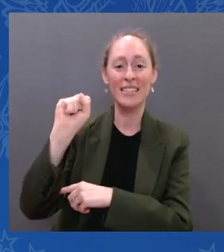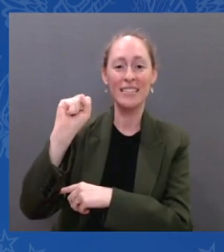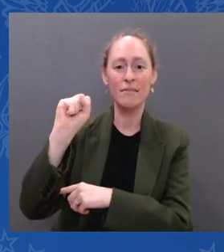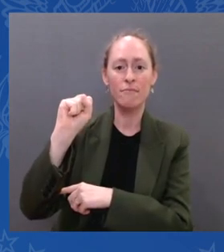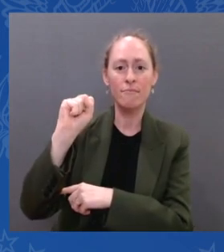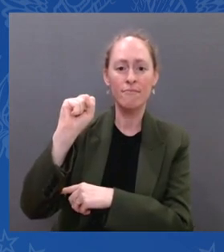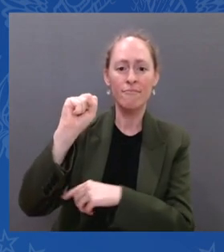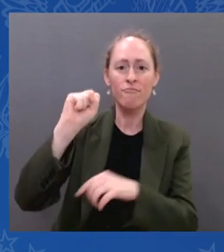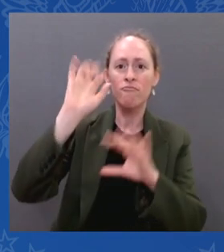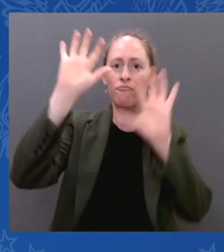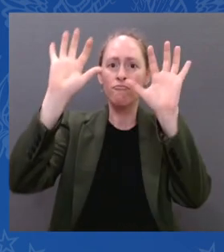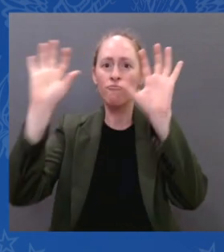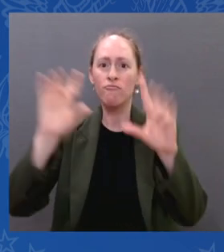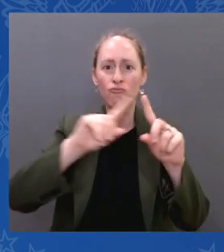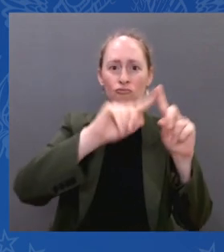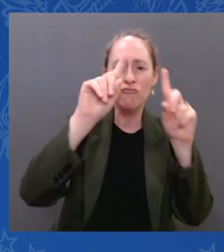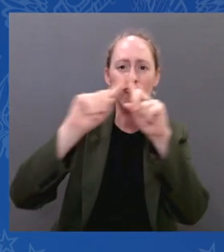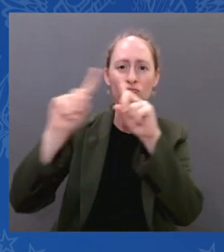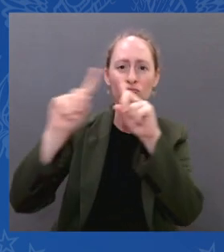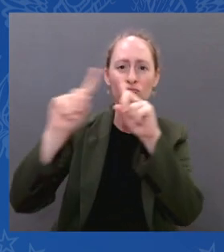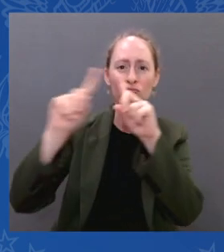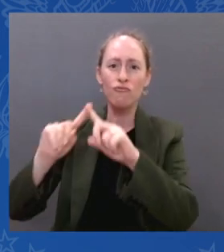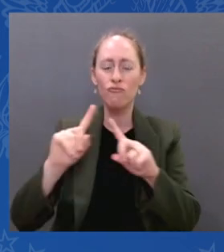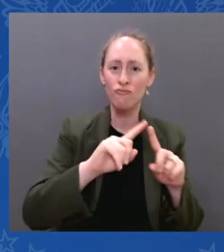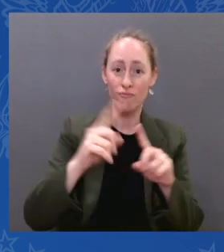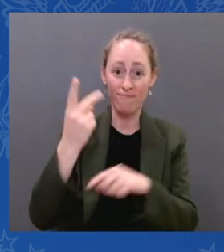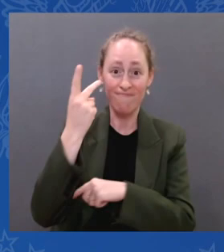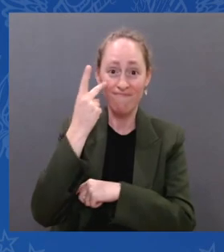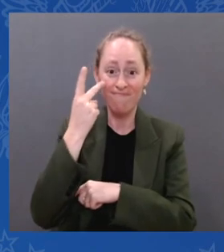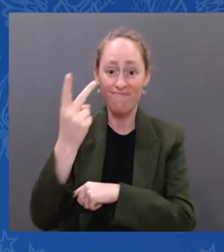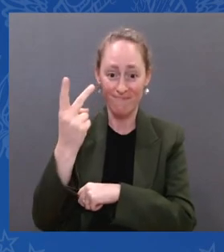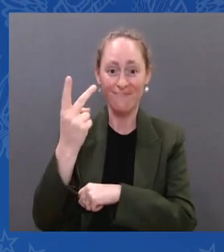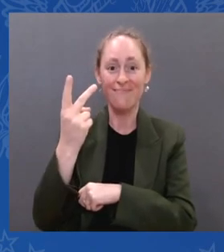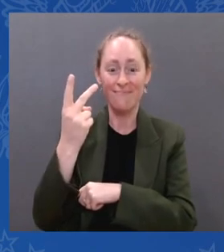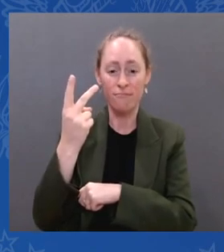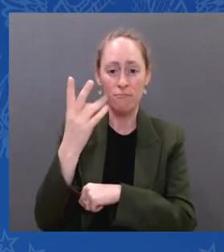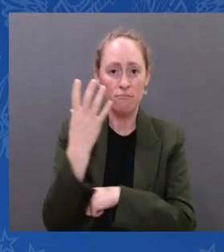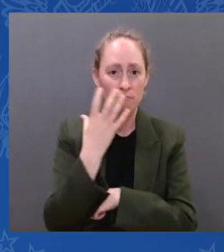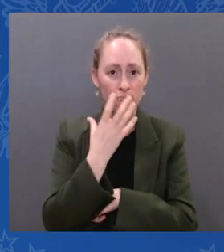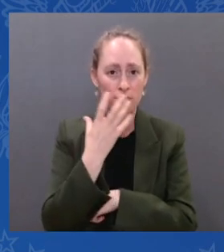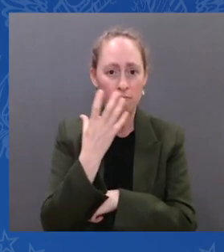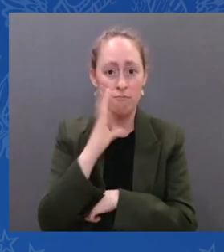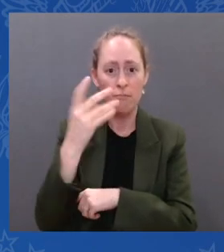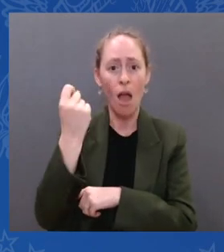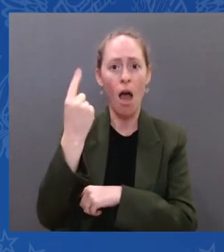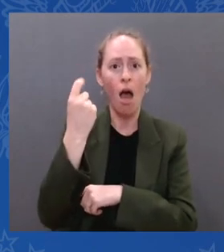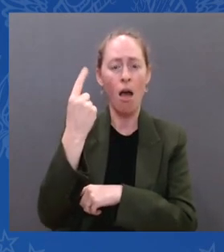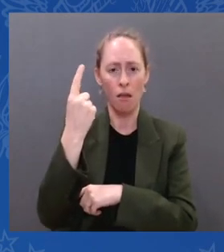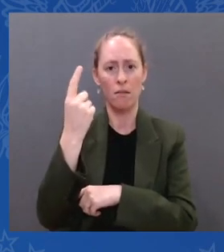And you're seeing just a small little portion of the universe.